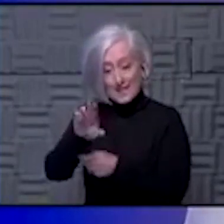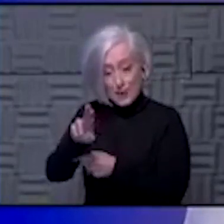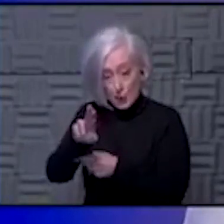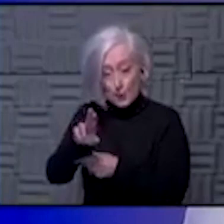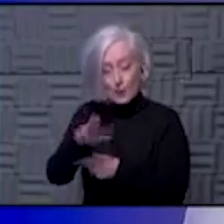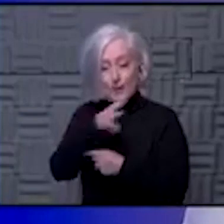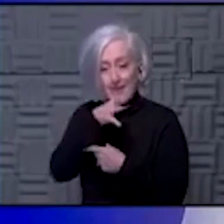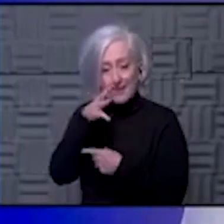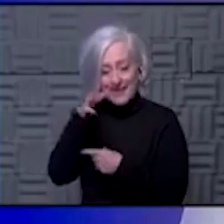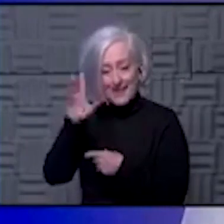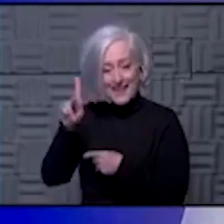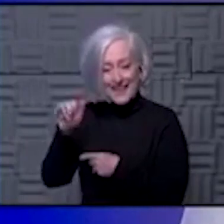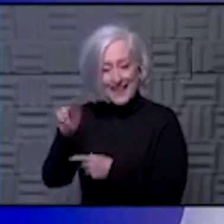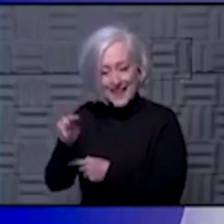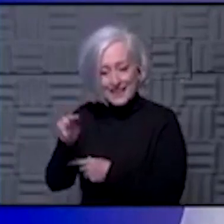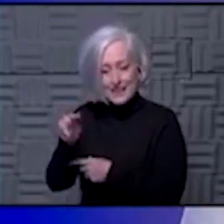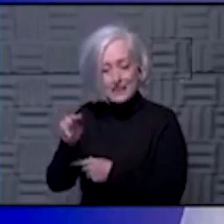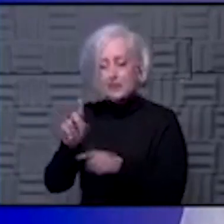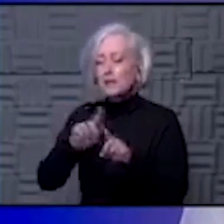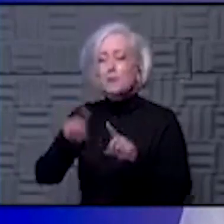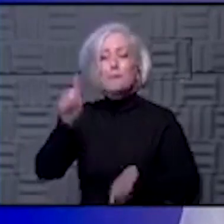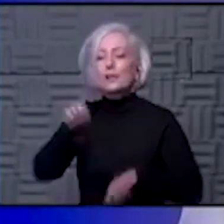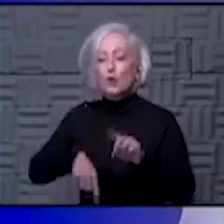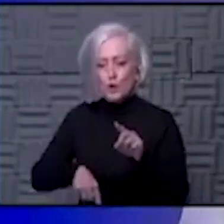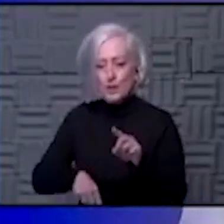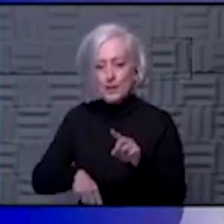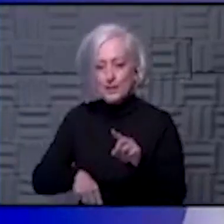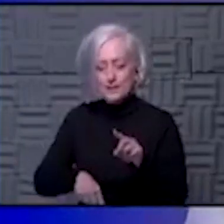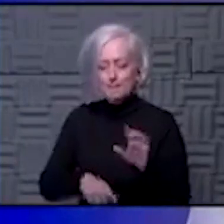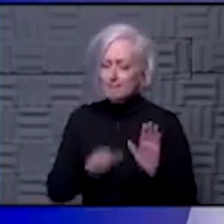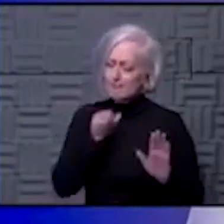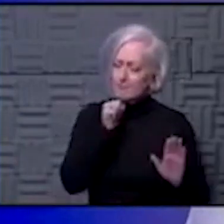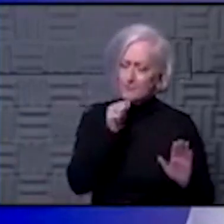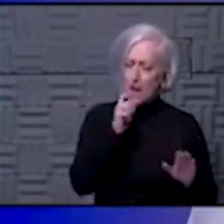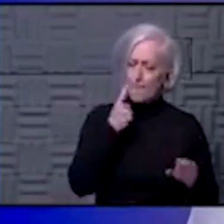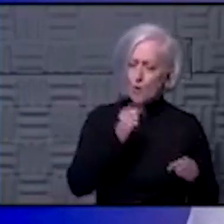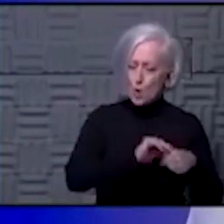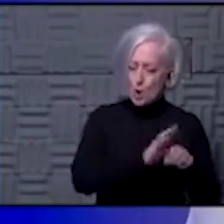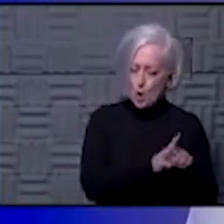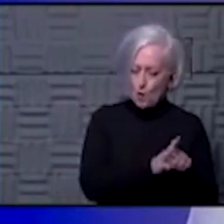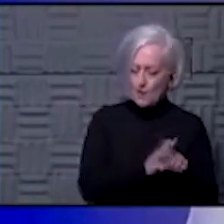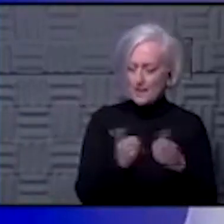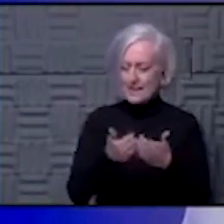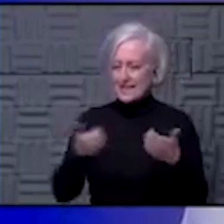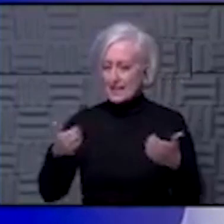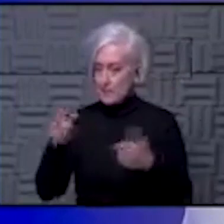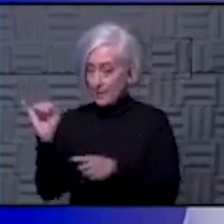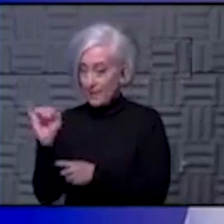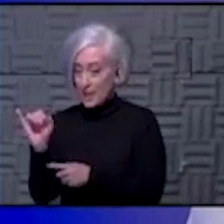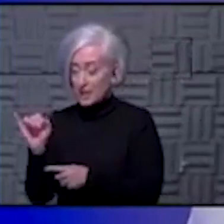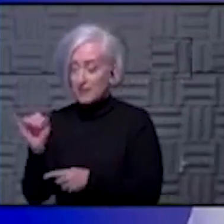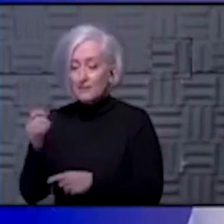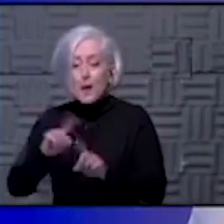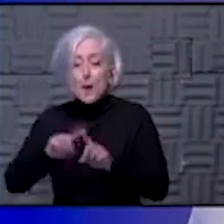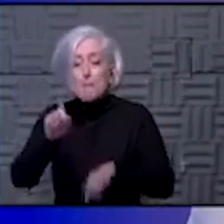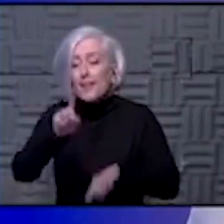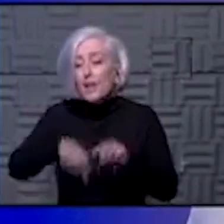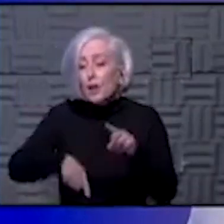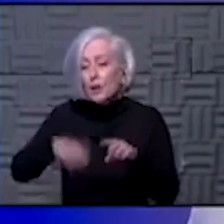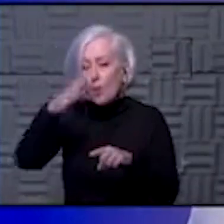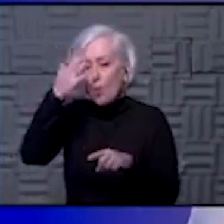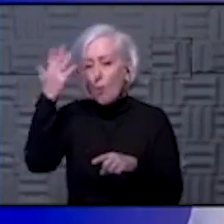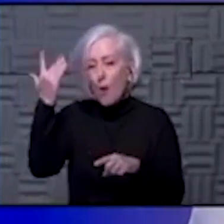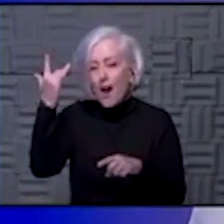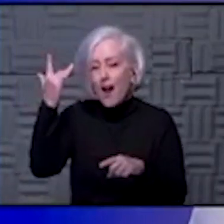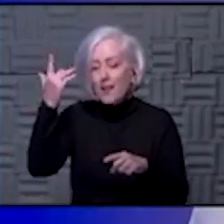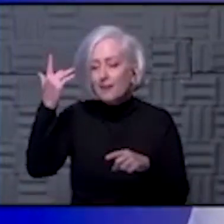Kansas, but was unable to. This wasn't for COVID, this was a separate infection, but they were unable to because they were just